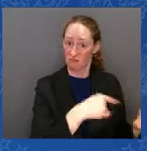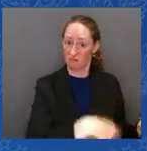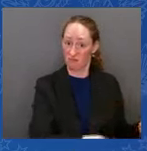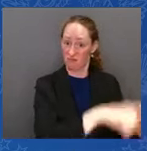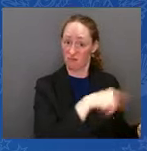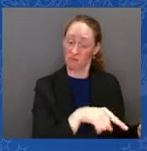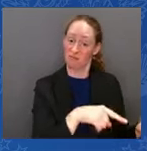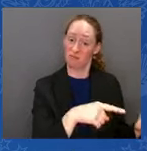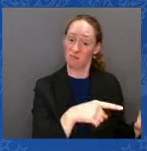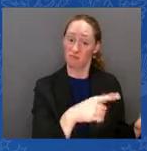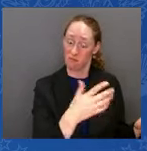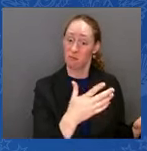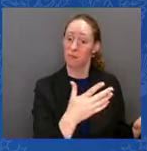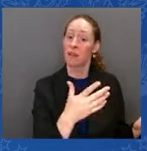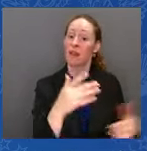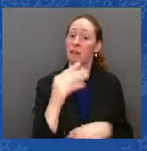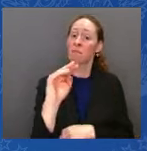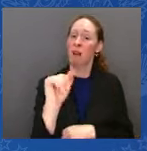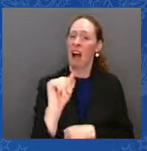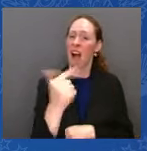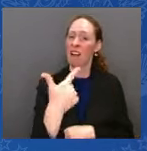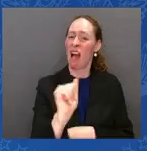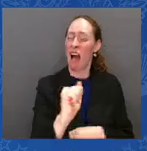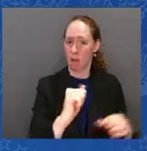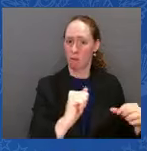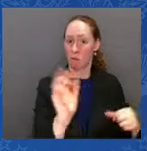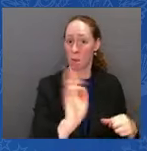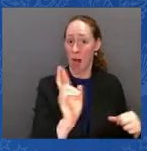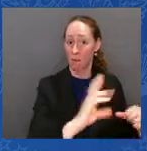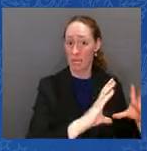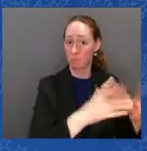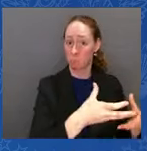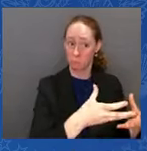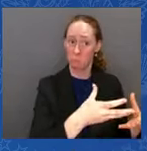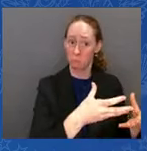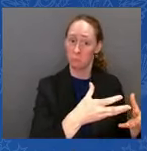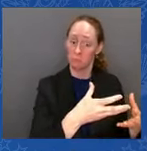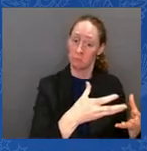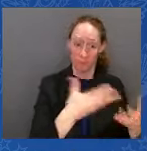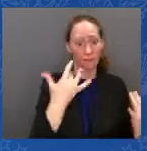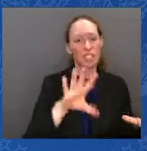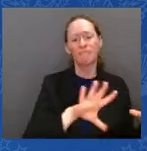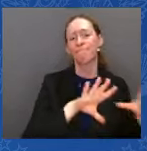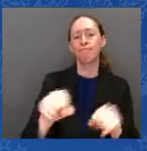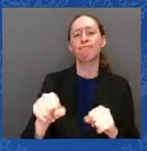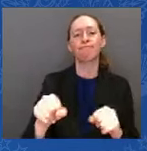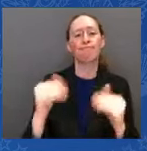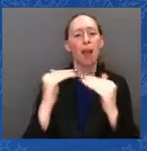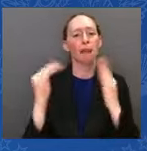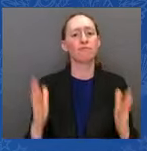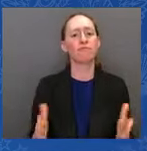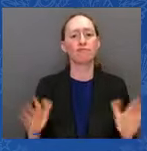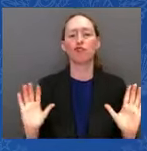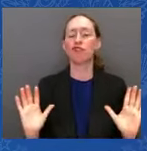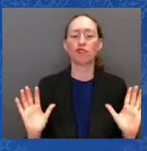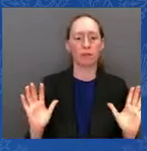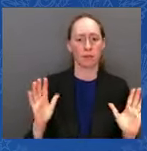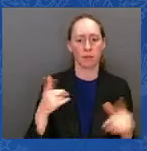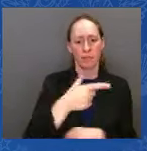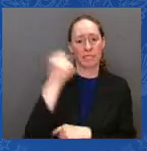MAGA Republicans. And they've taken control of the House. They've taken control. They have a speaker who has his job because